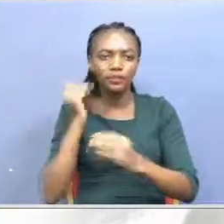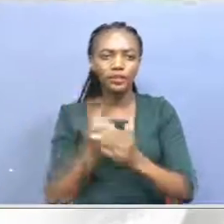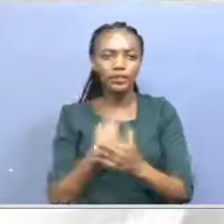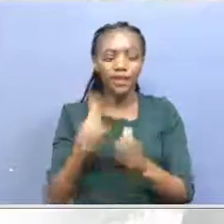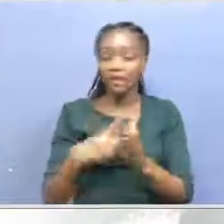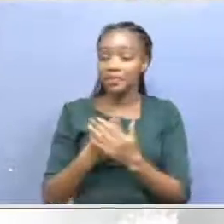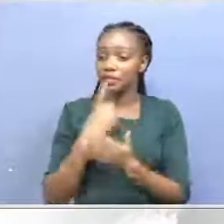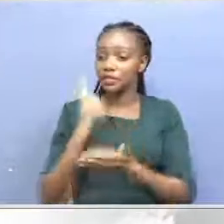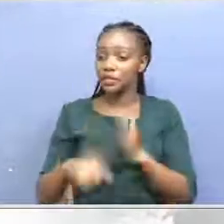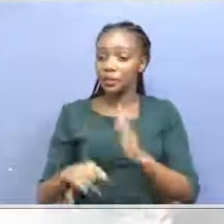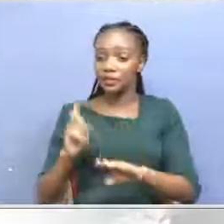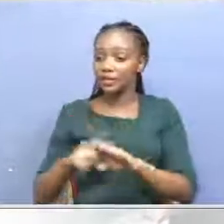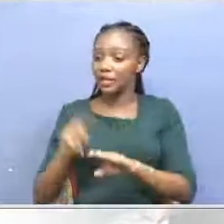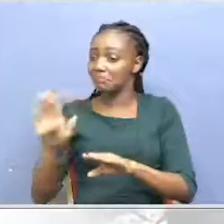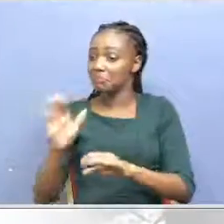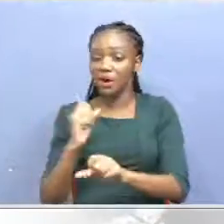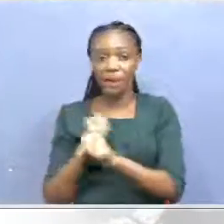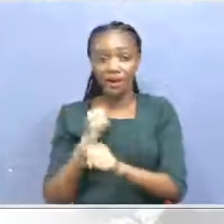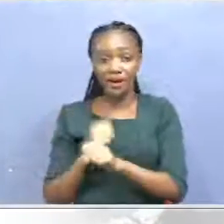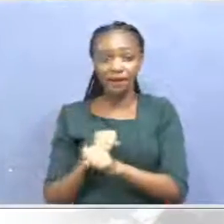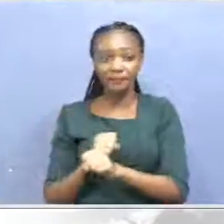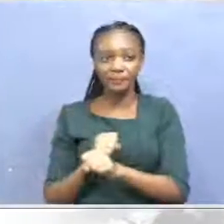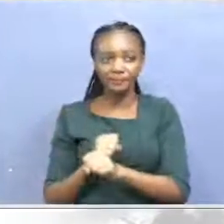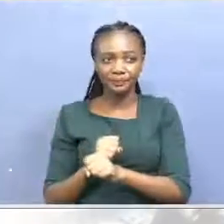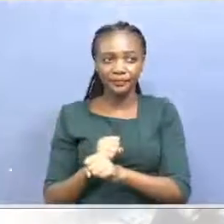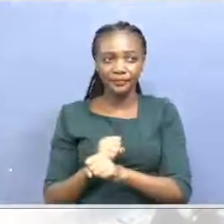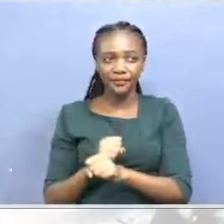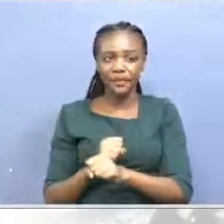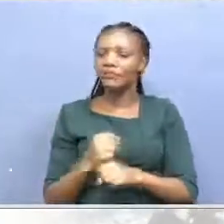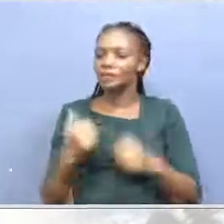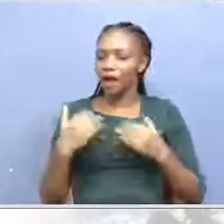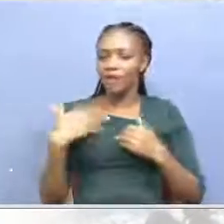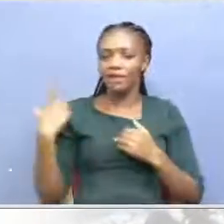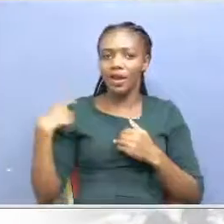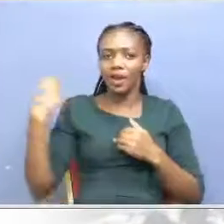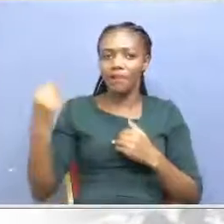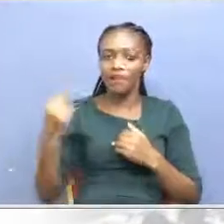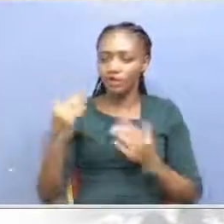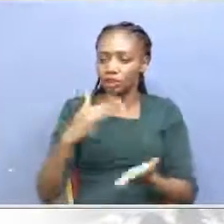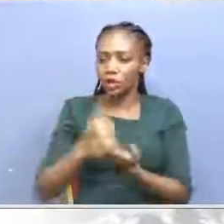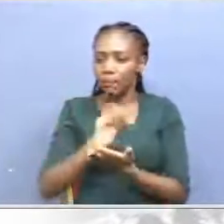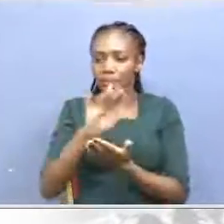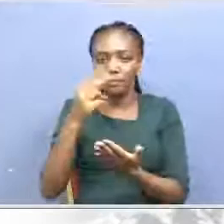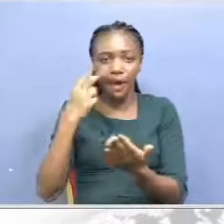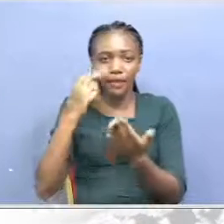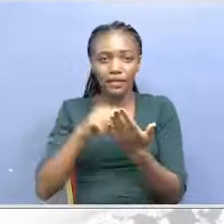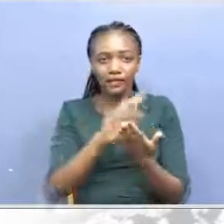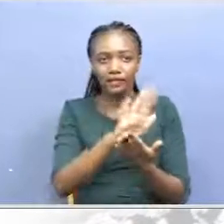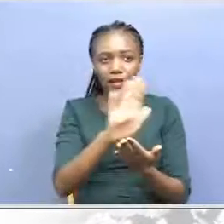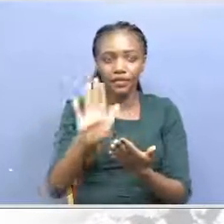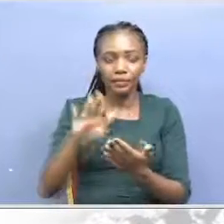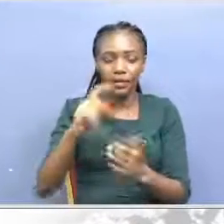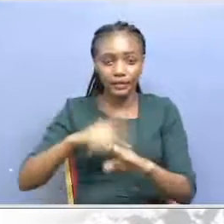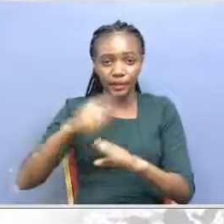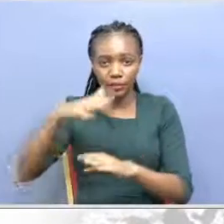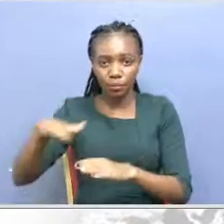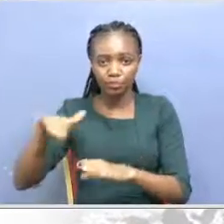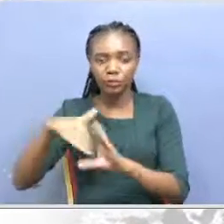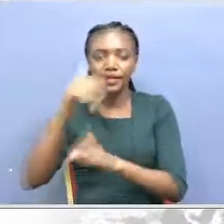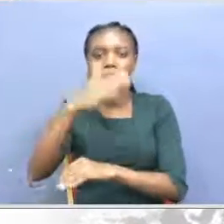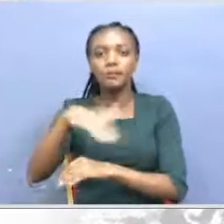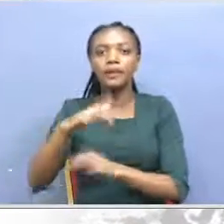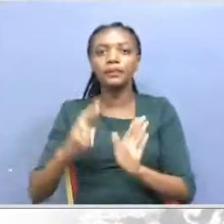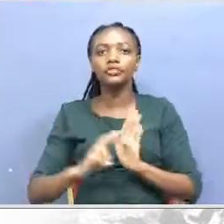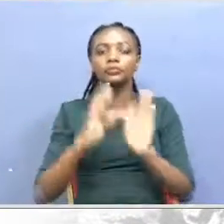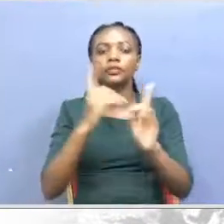says that during their heydays, they were assigned numbers to identify them as they were sworn into parliament to represent